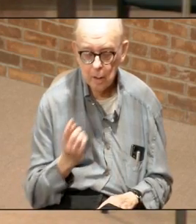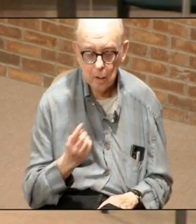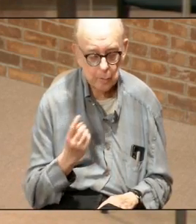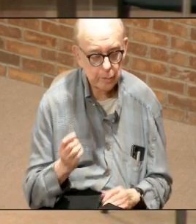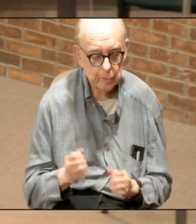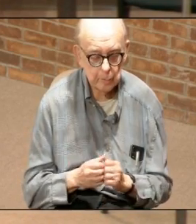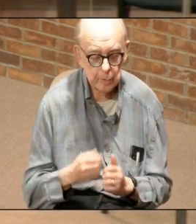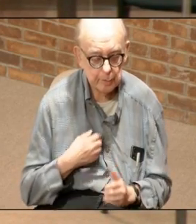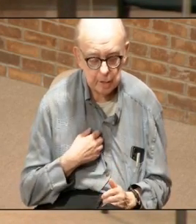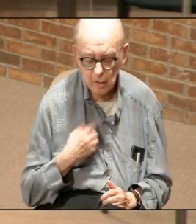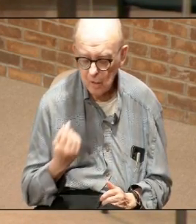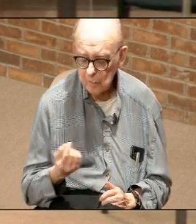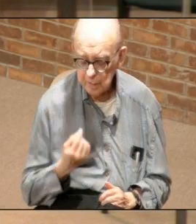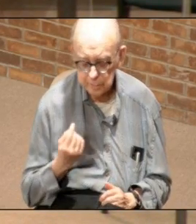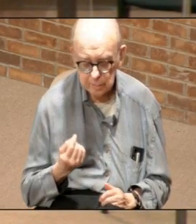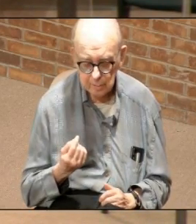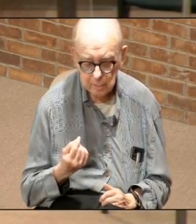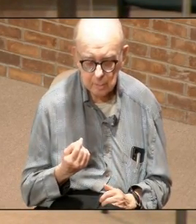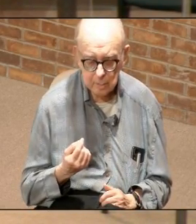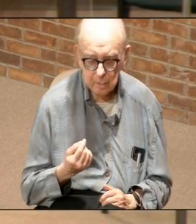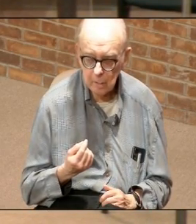there.